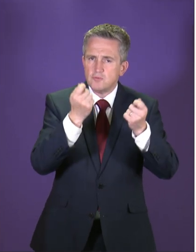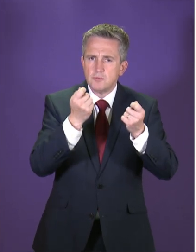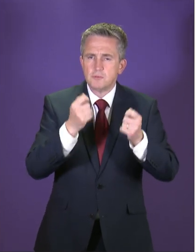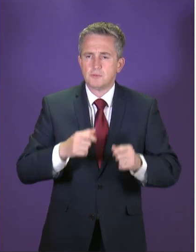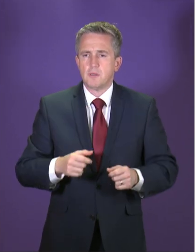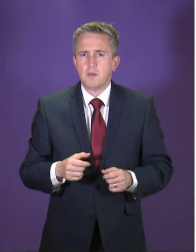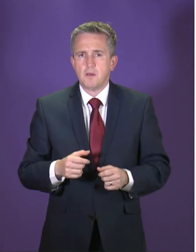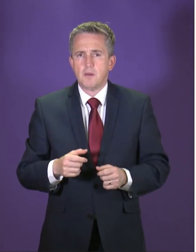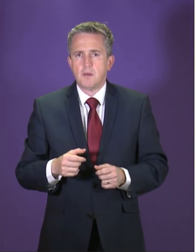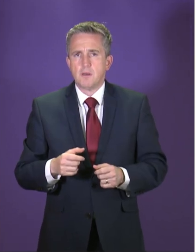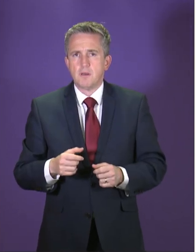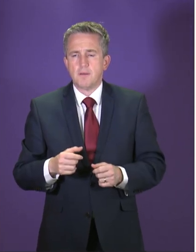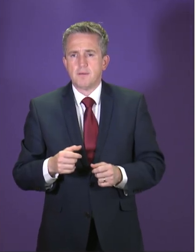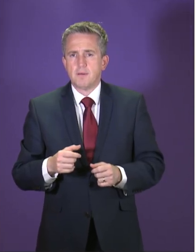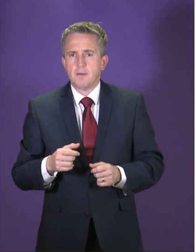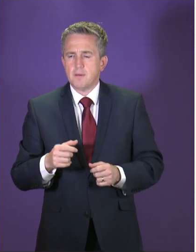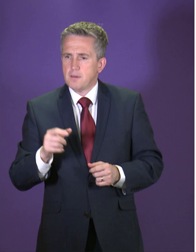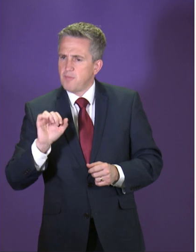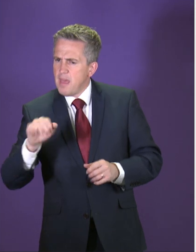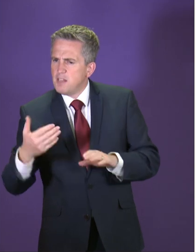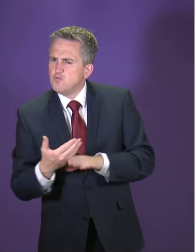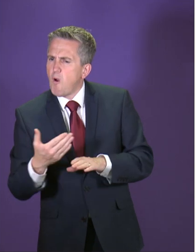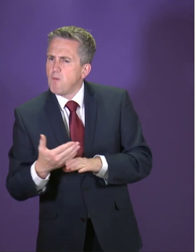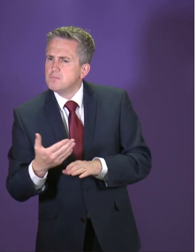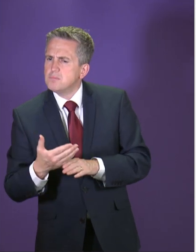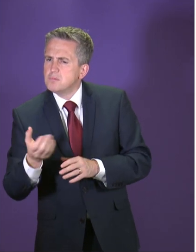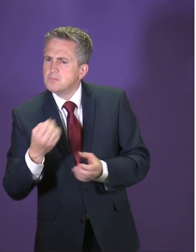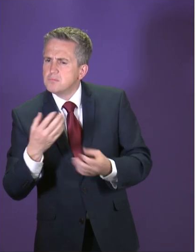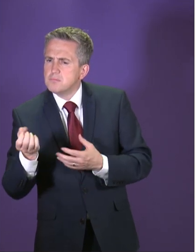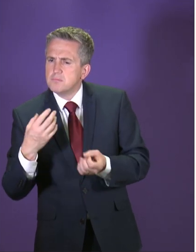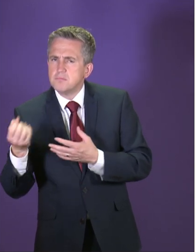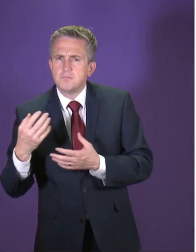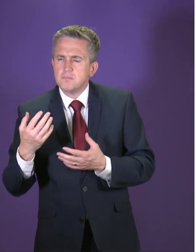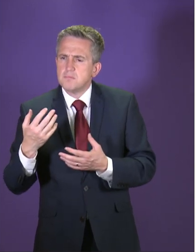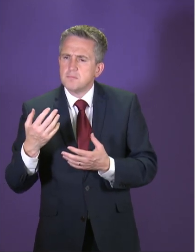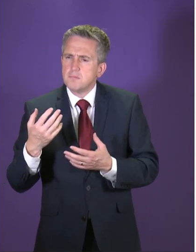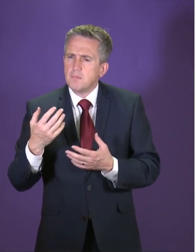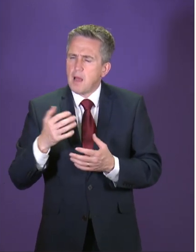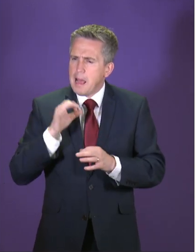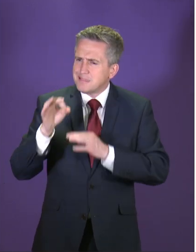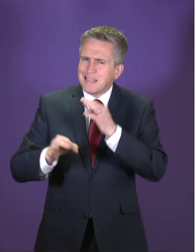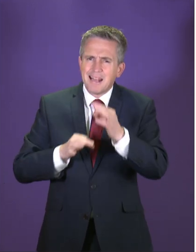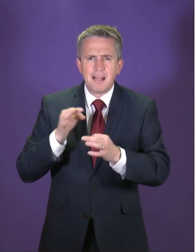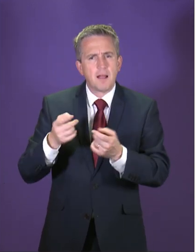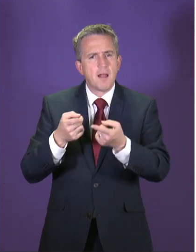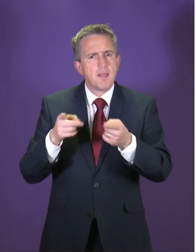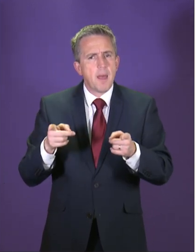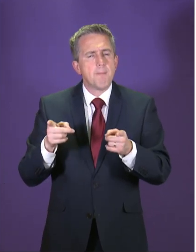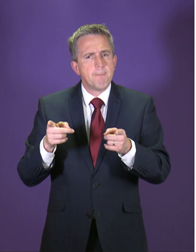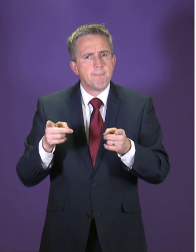their celebrations in what means the jobs of them? So the like celebration. What are the